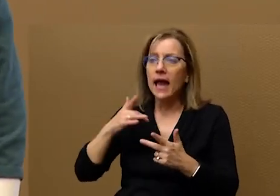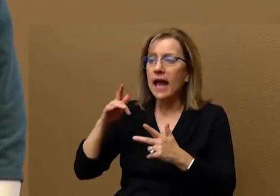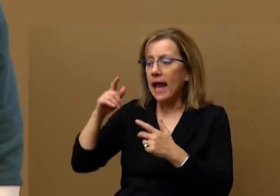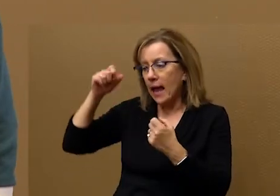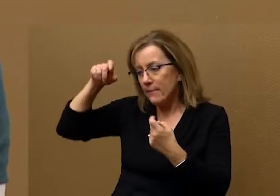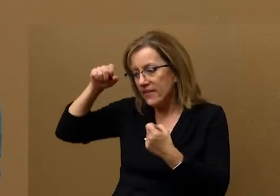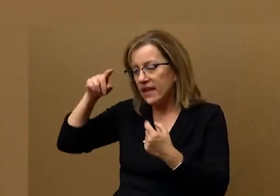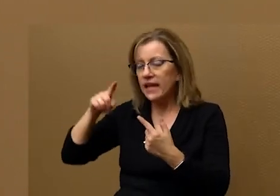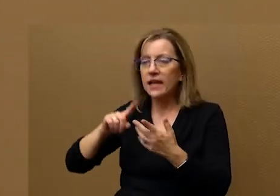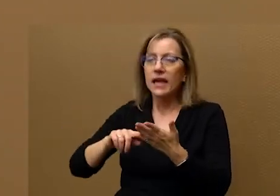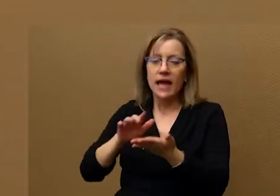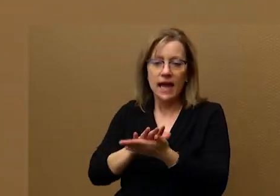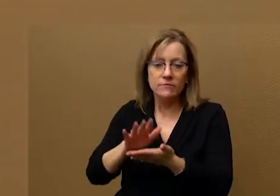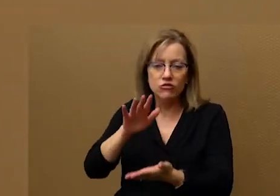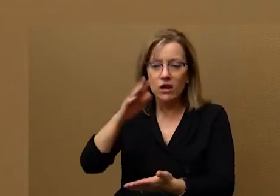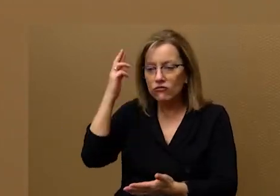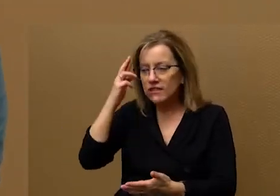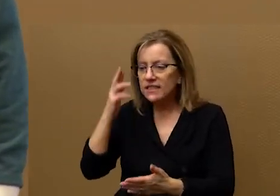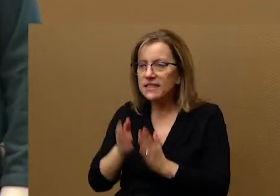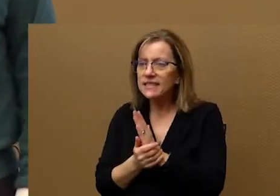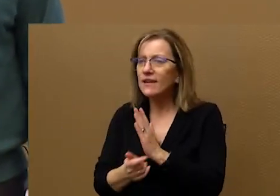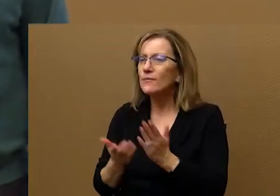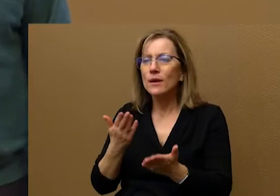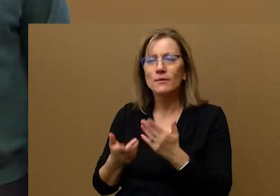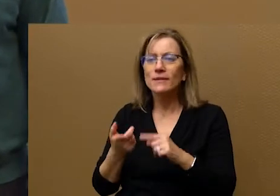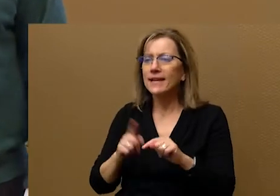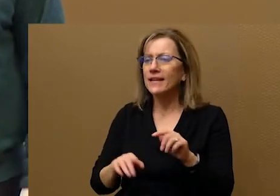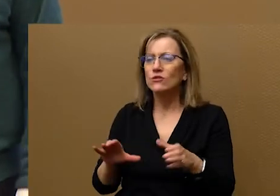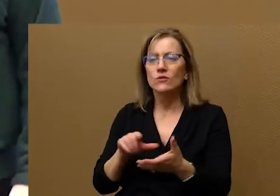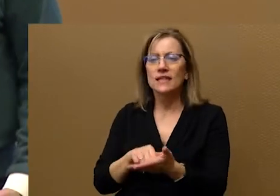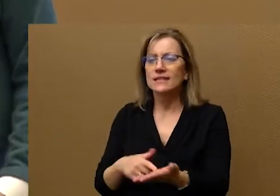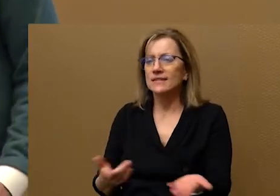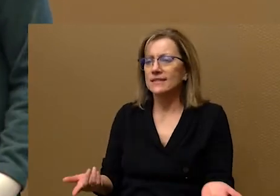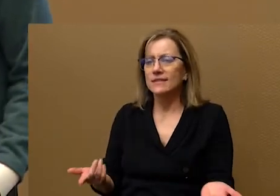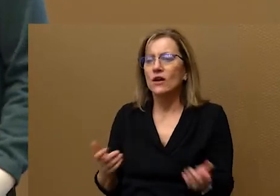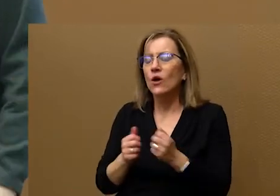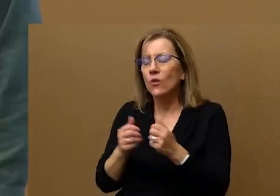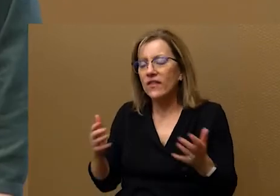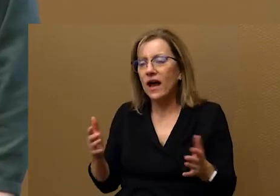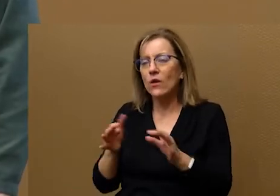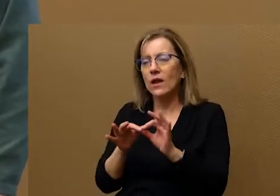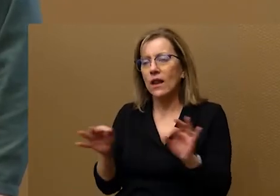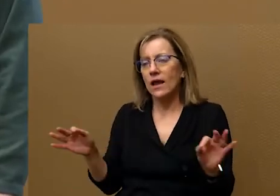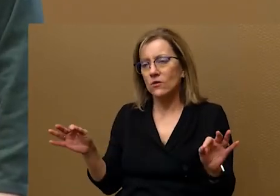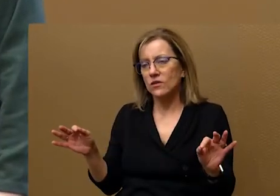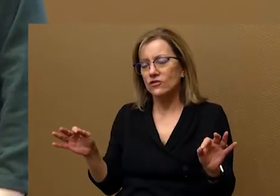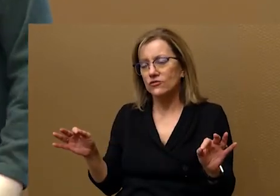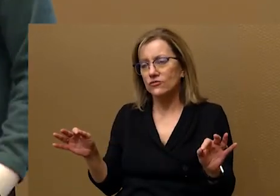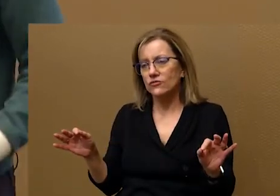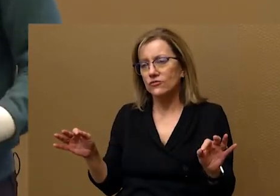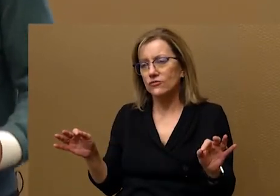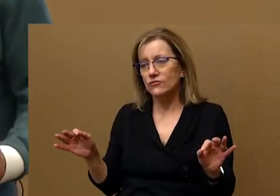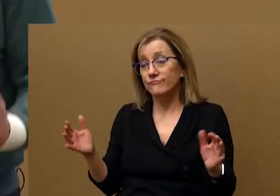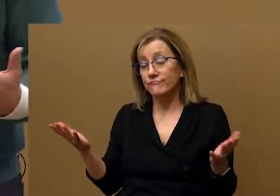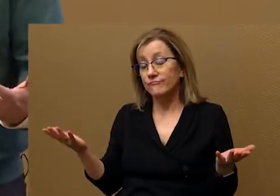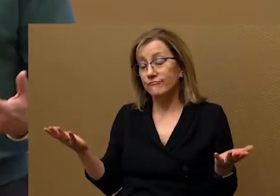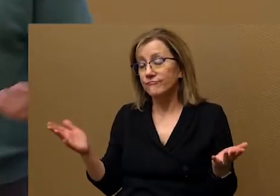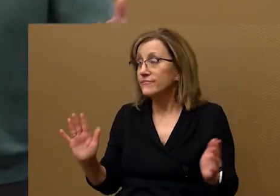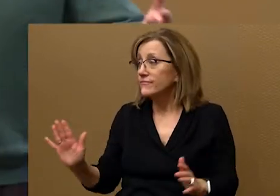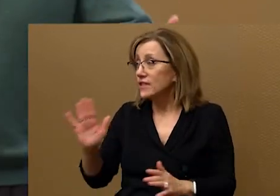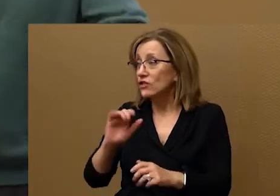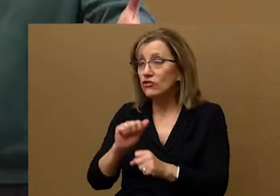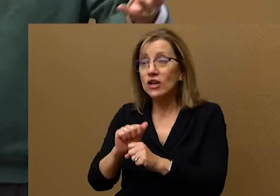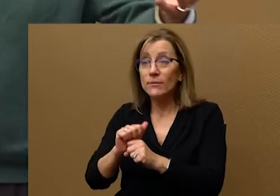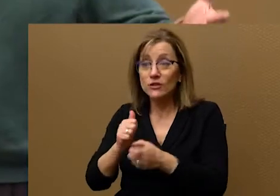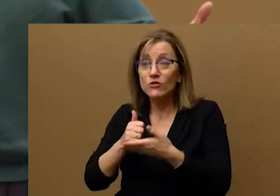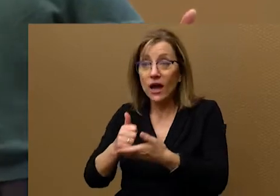skills. They probably can't do this. Your job is to help them do it. But it's, it's hard work.